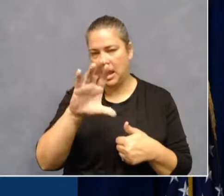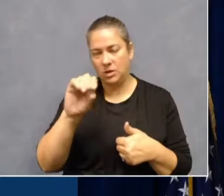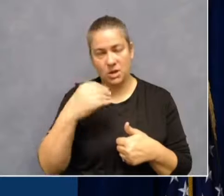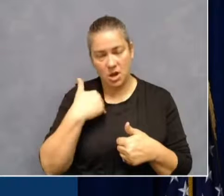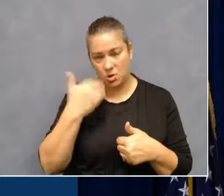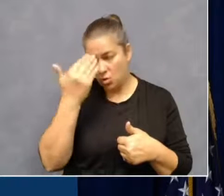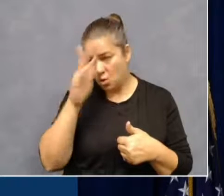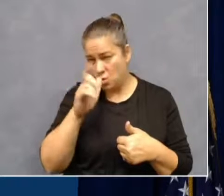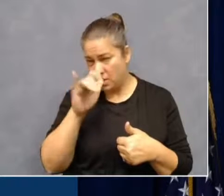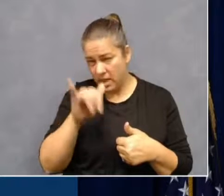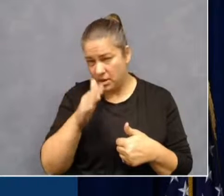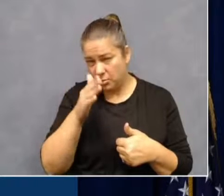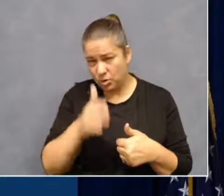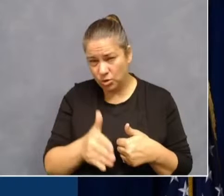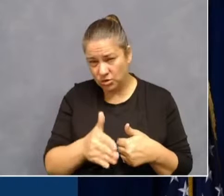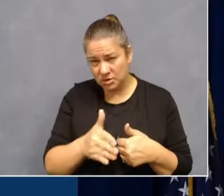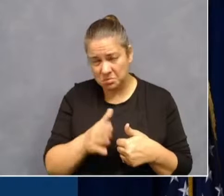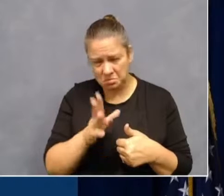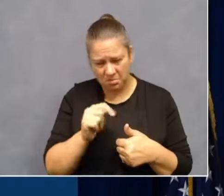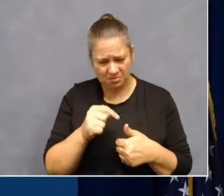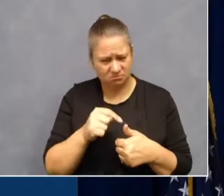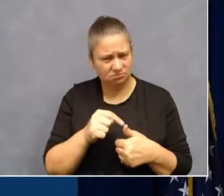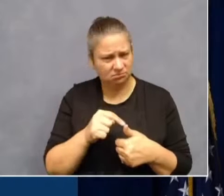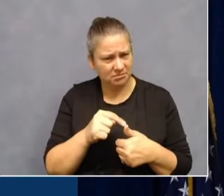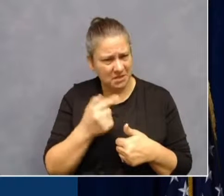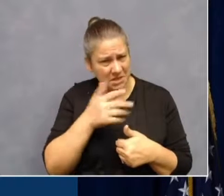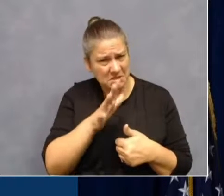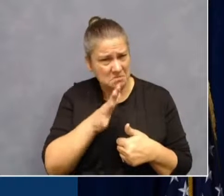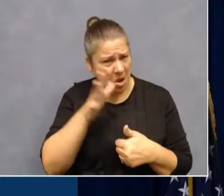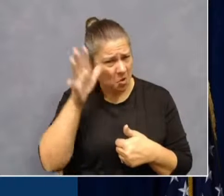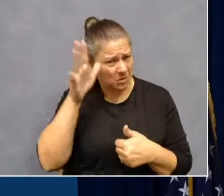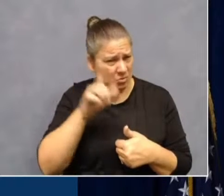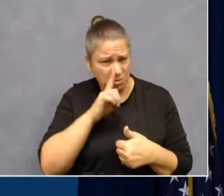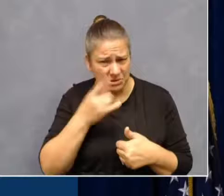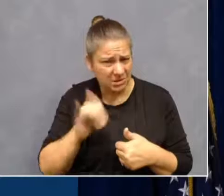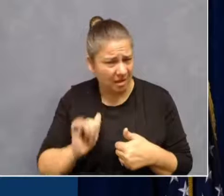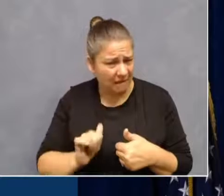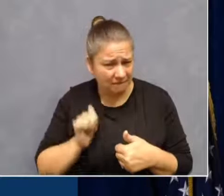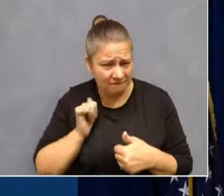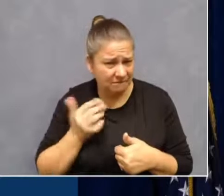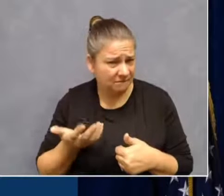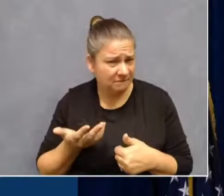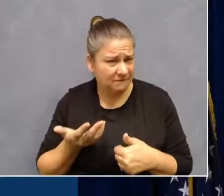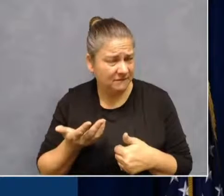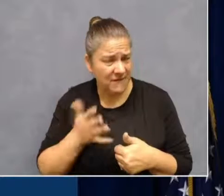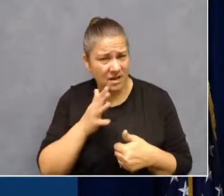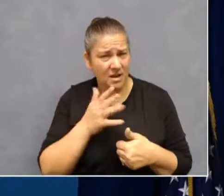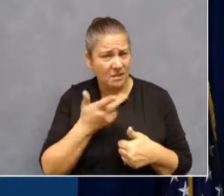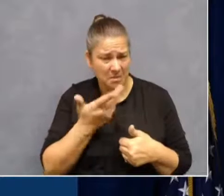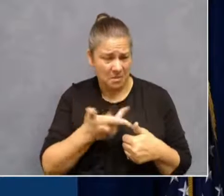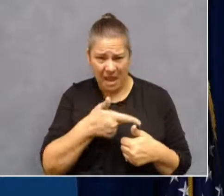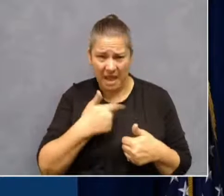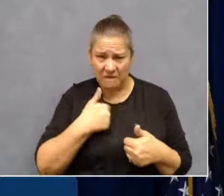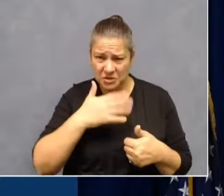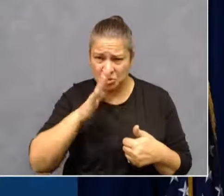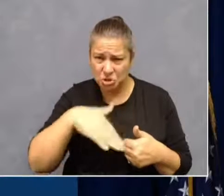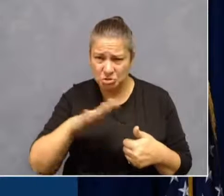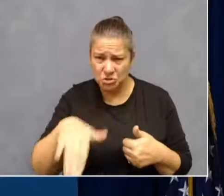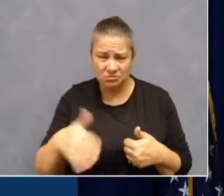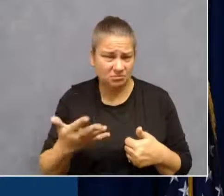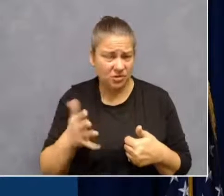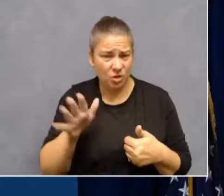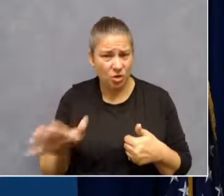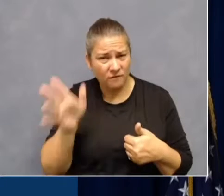is likely to have parents that are still around that just lost a son. It's likely to have kids that just lost a